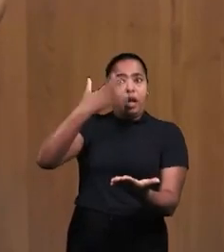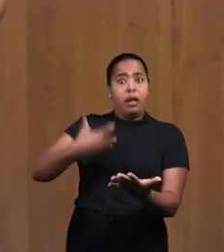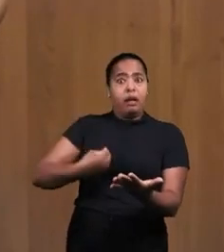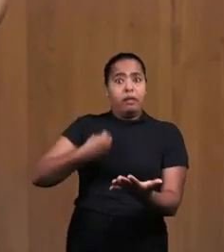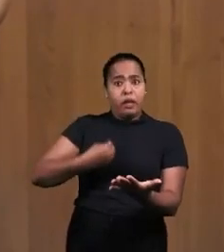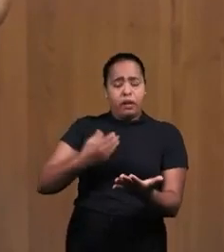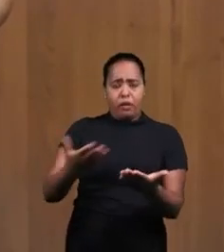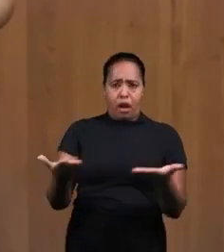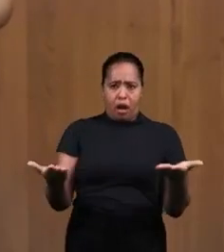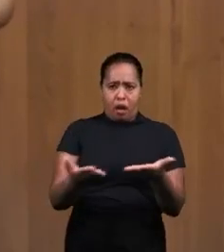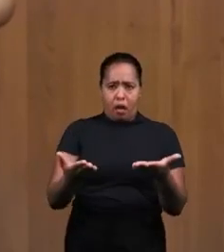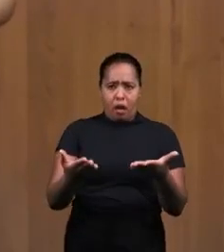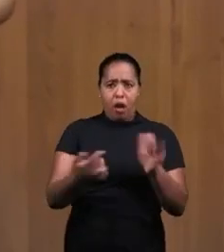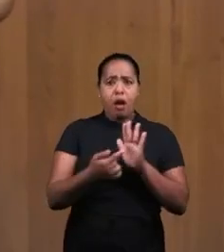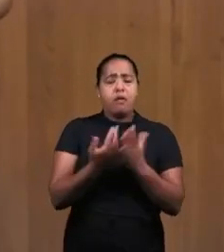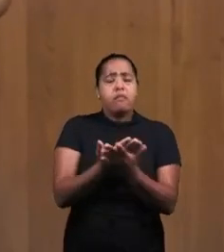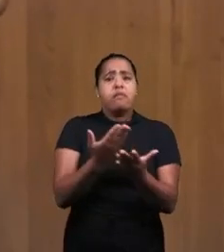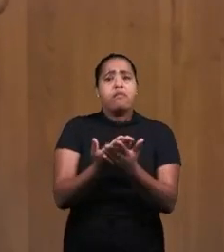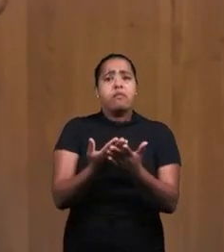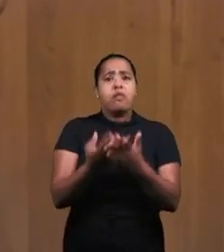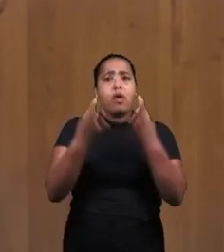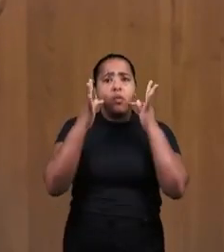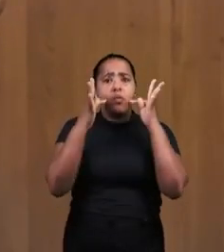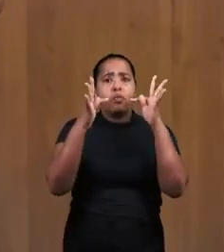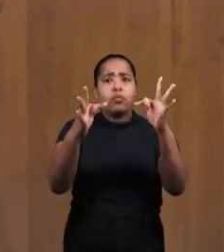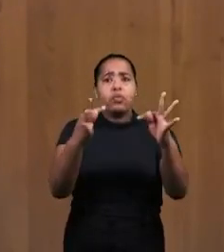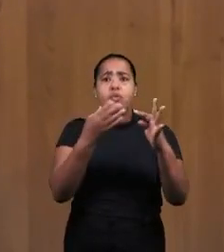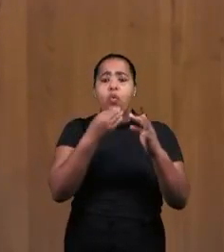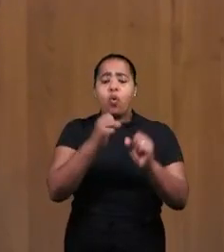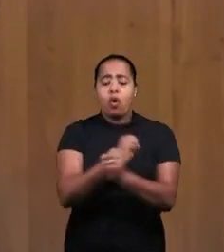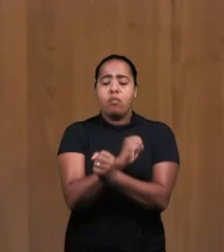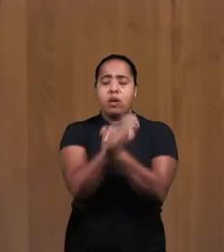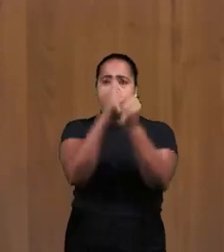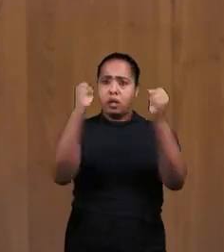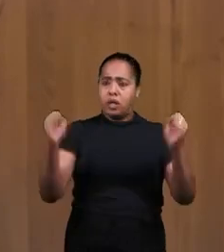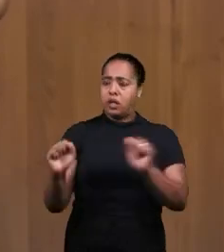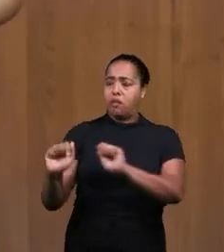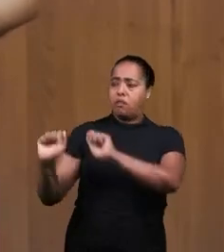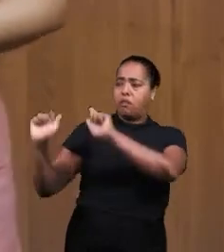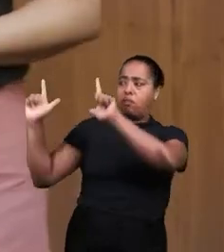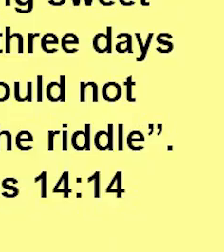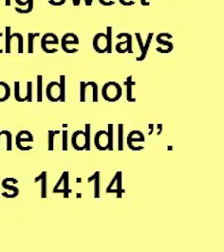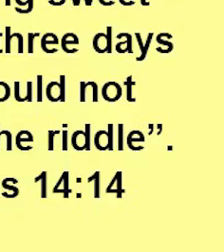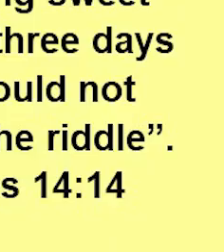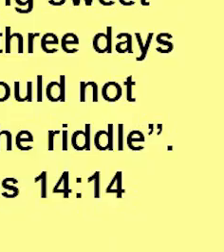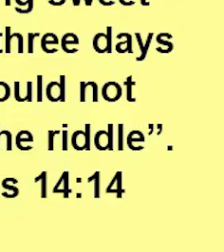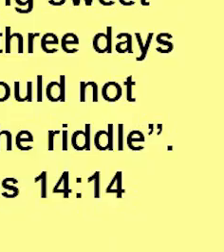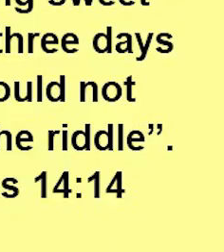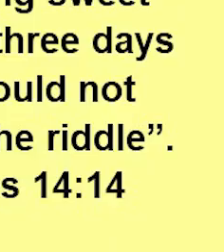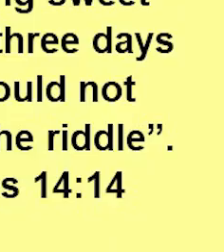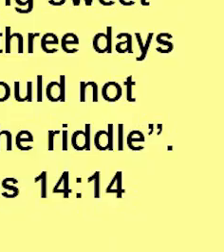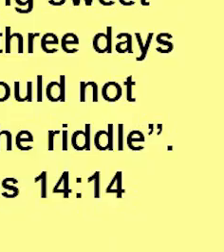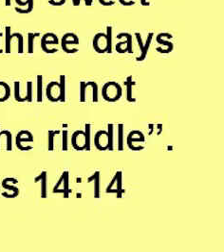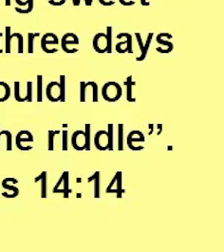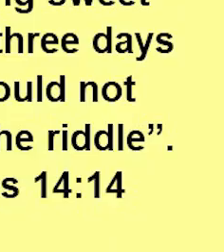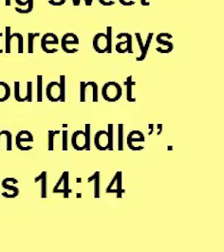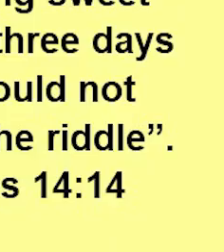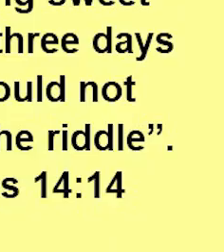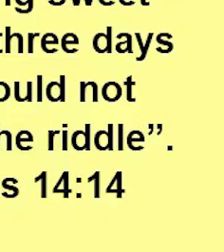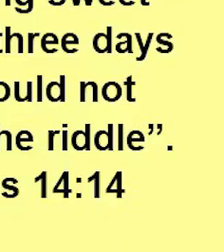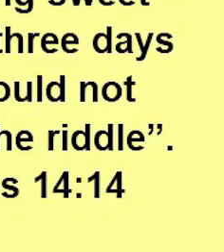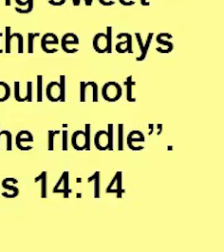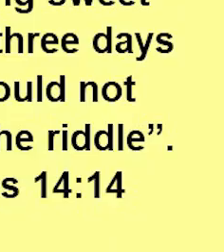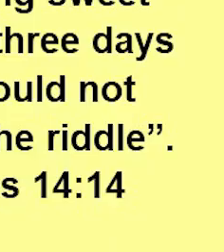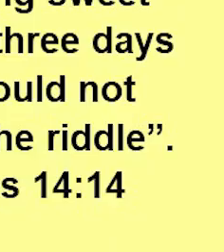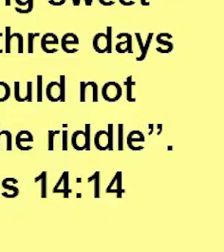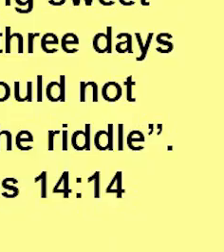the testimony of Samson. I invite that everyone read the verse that's projected on the slide. So he said